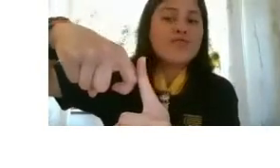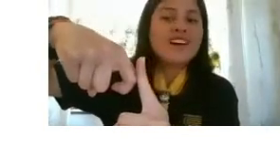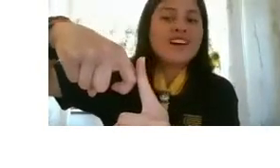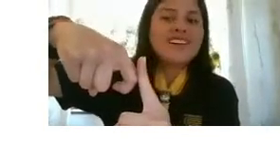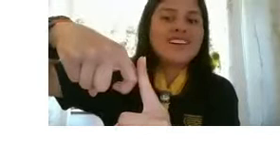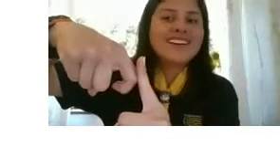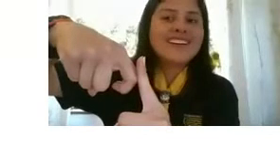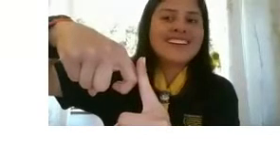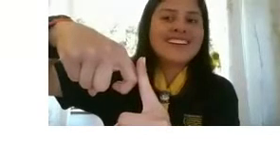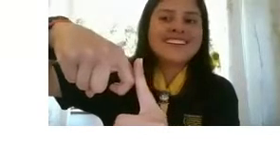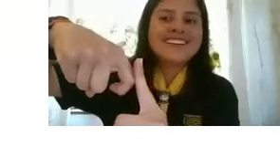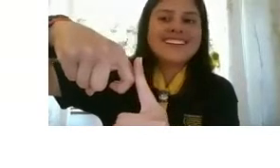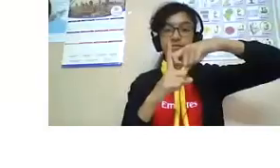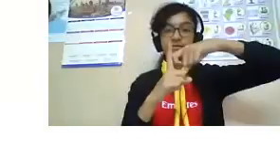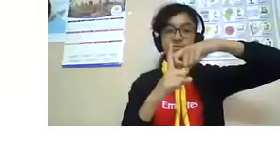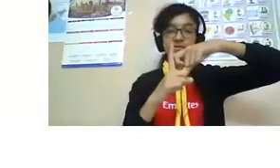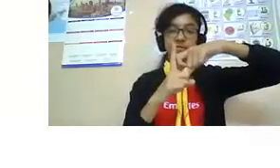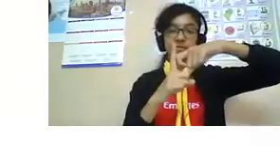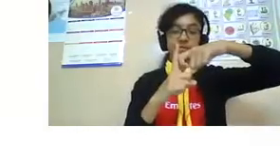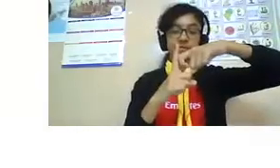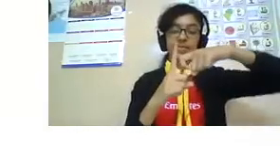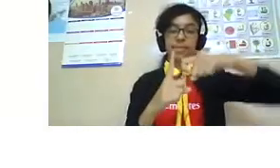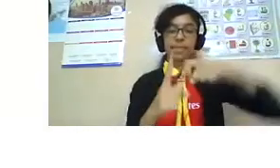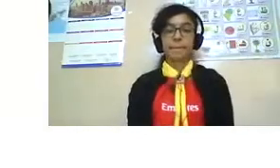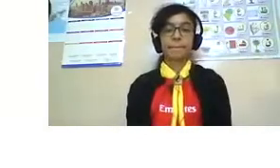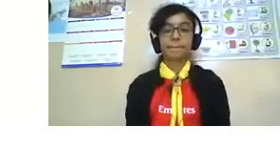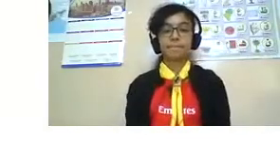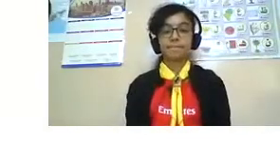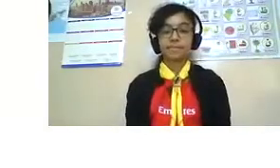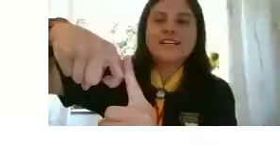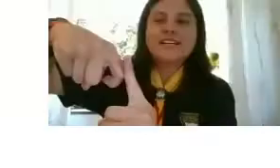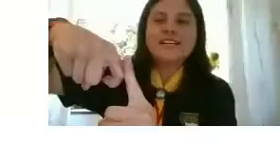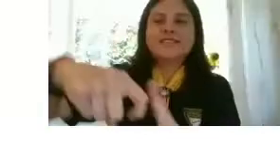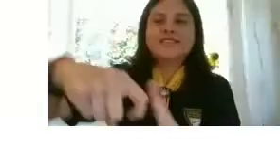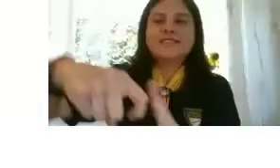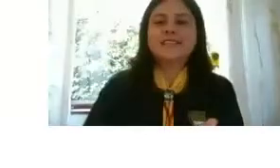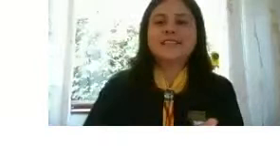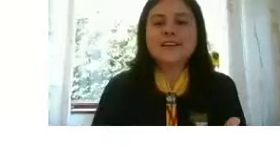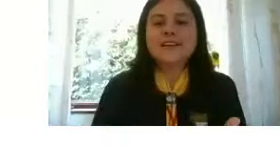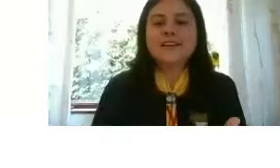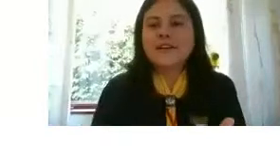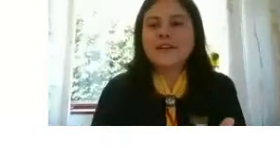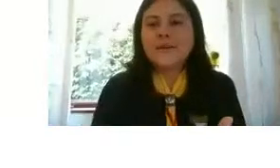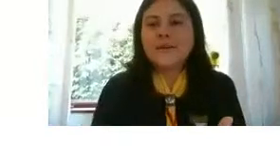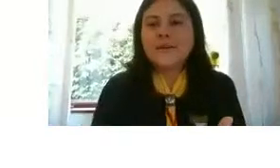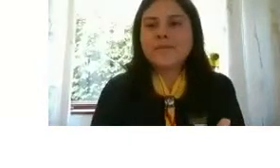finger. Yeah? Exactly. K. Well done. Well done.